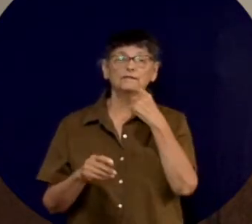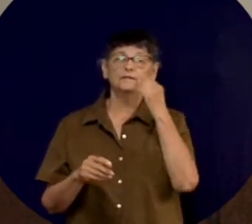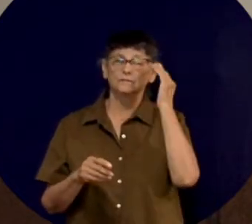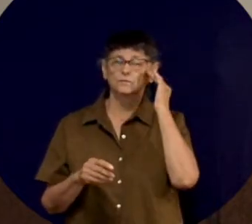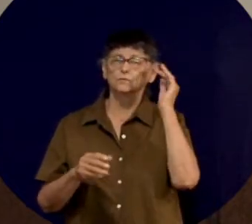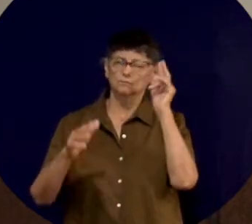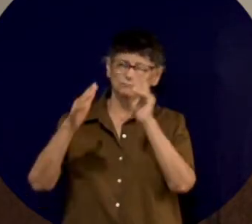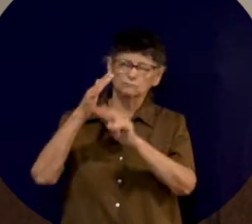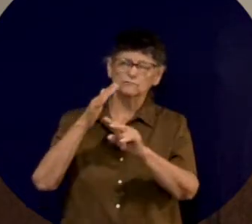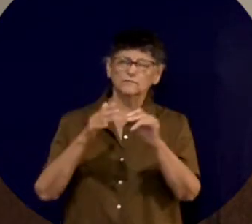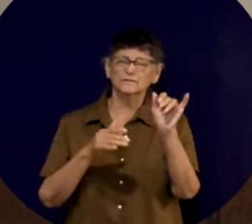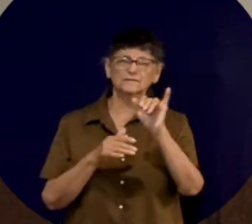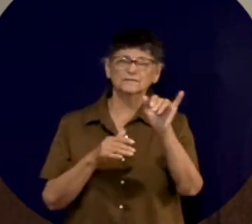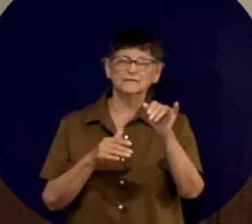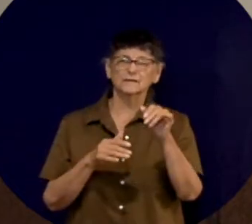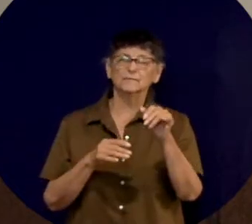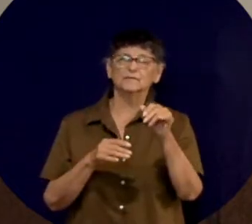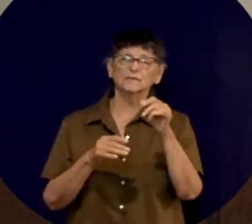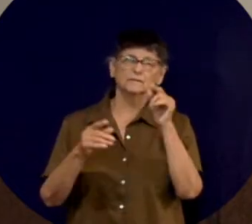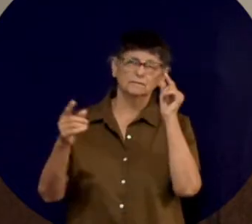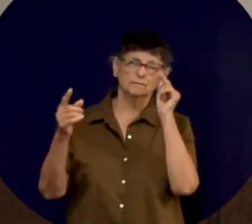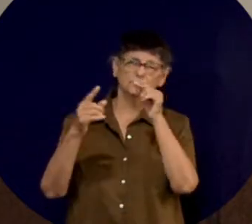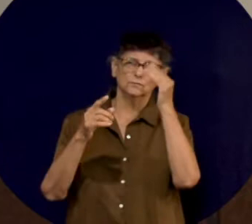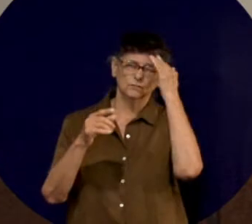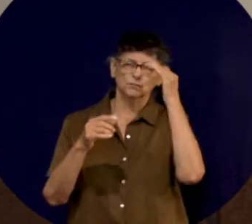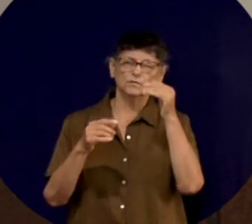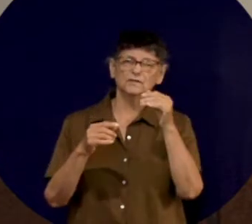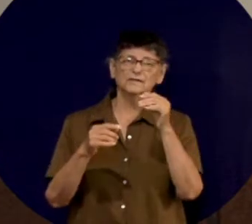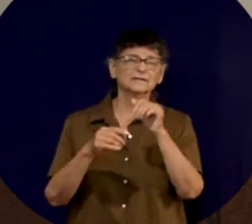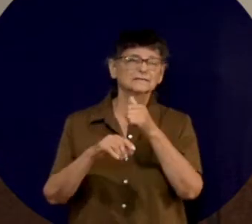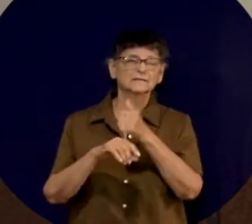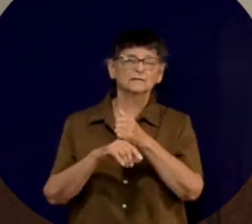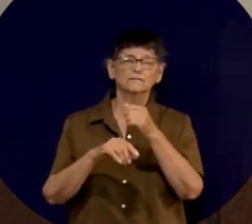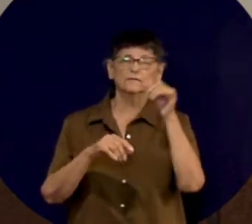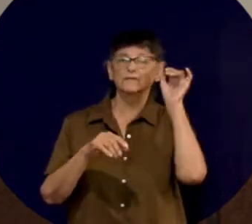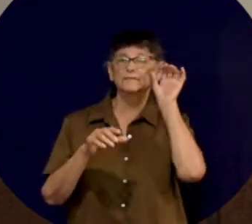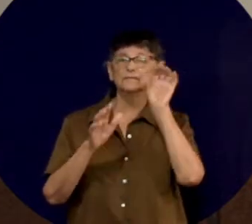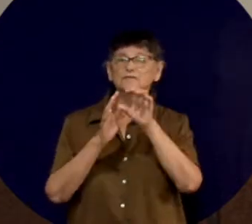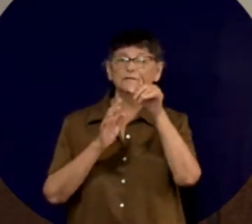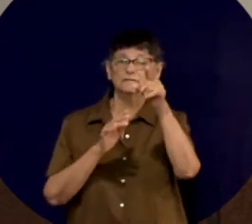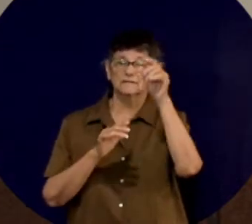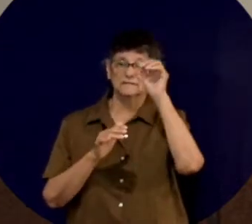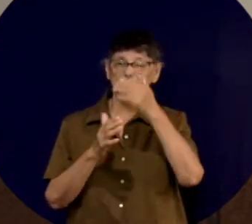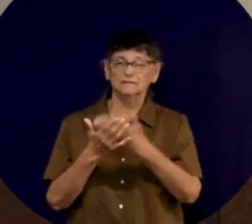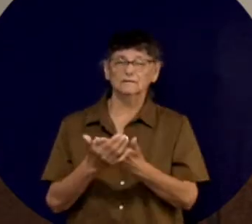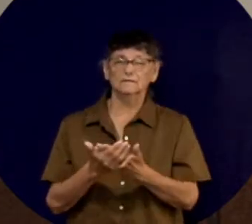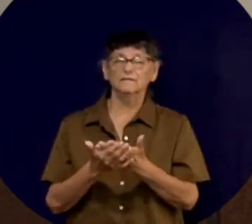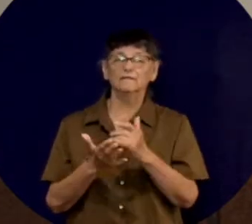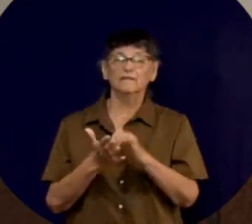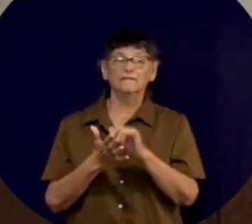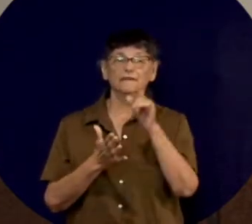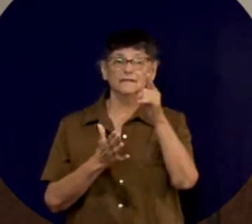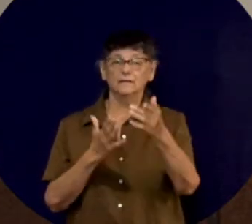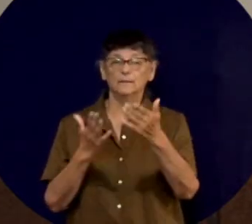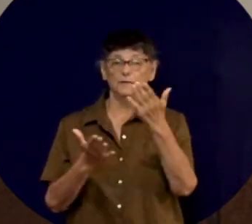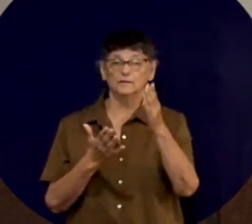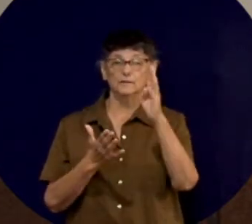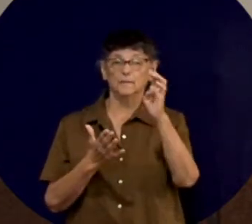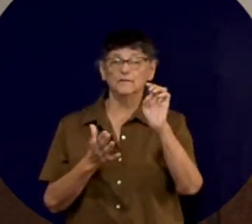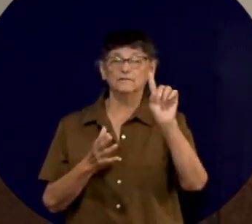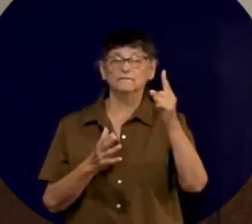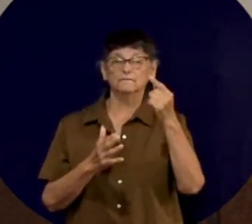foreknew, he also predestined to be conformed to the image of his Son, so that he might be